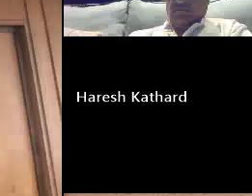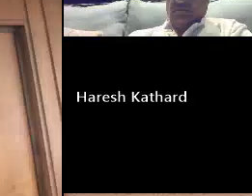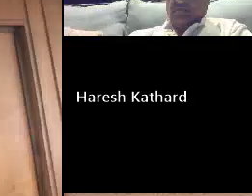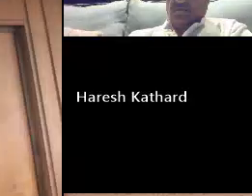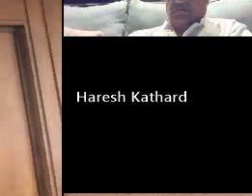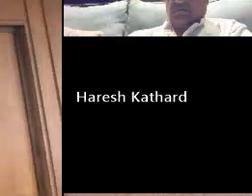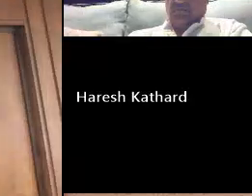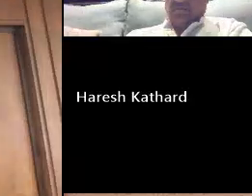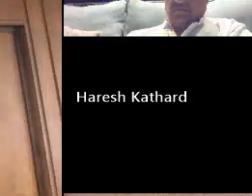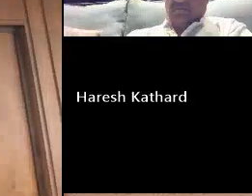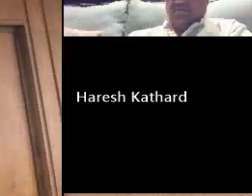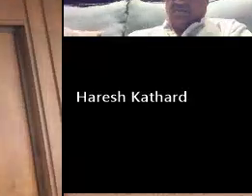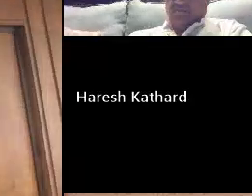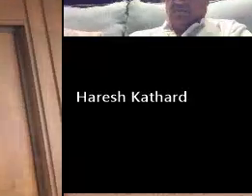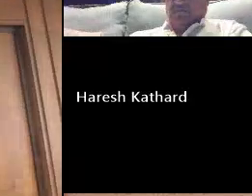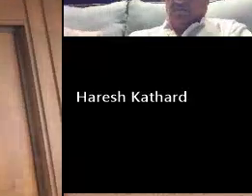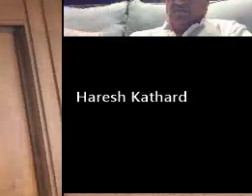Yeah, I'm not sure.